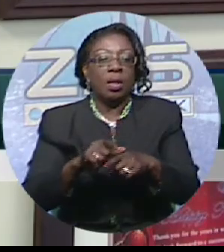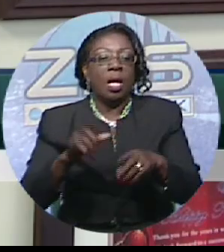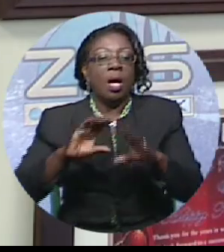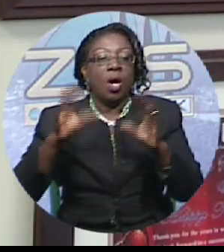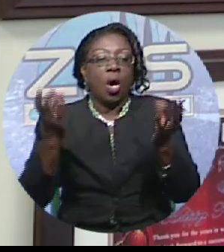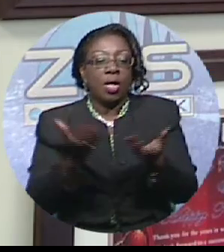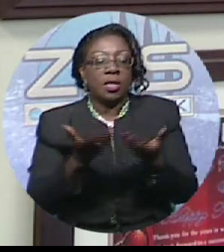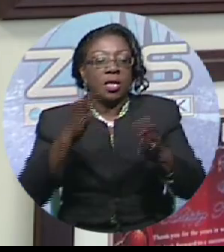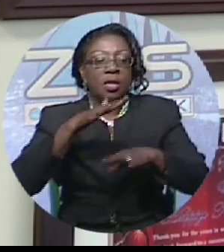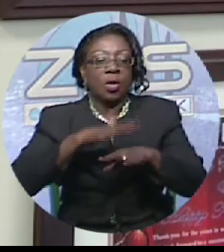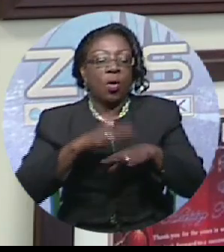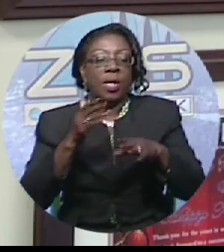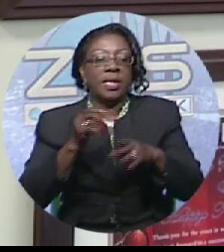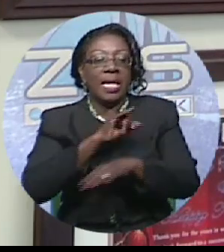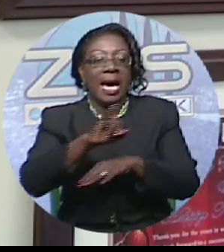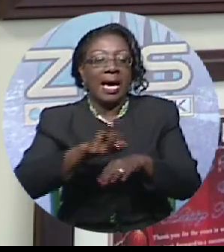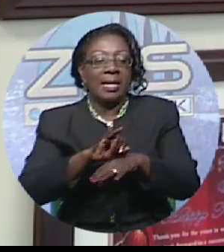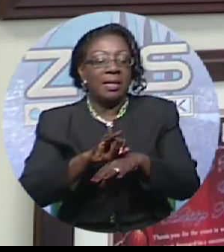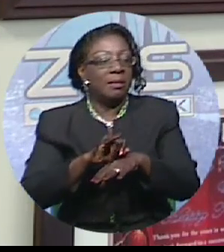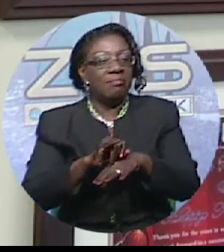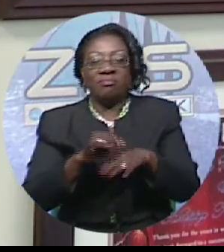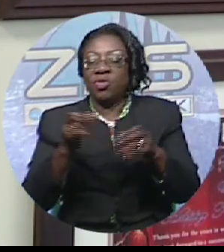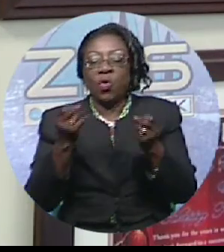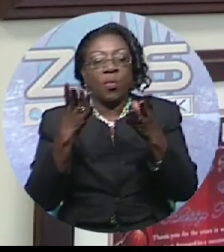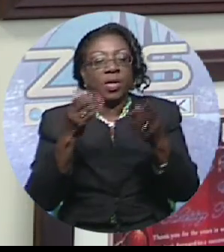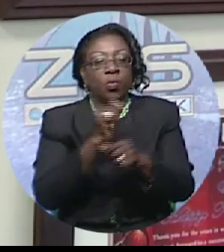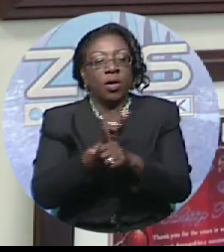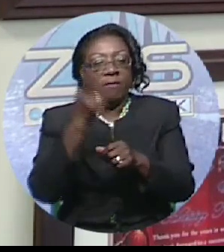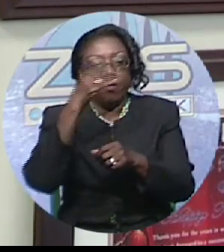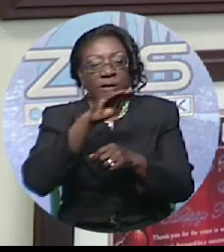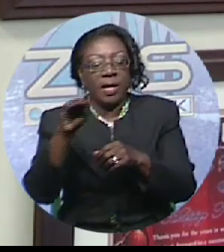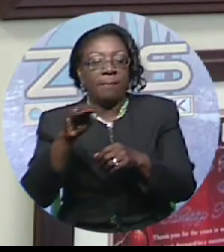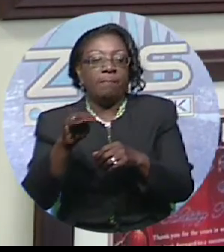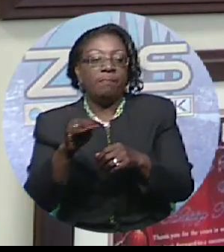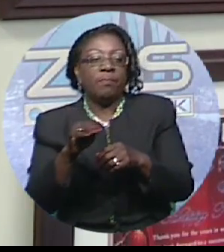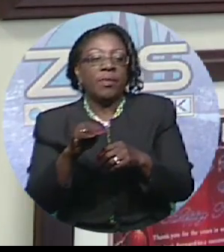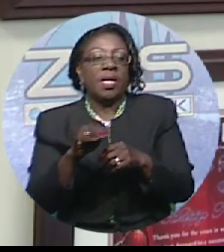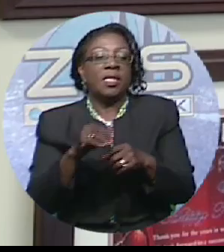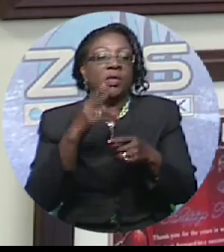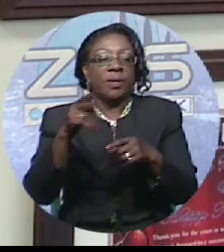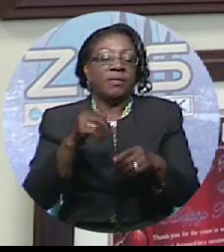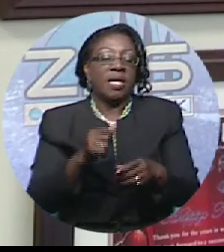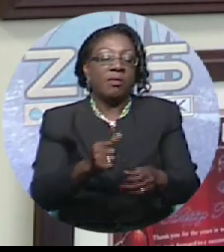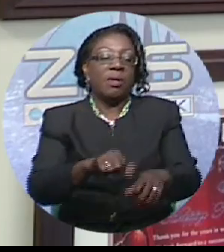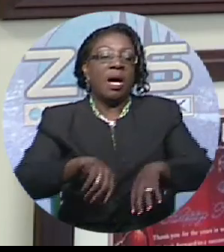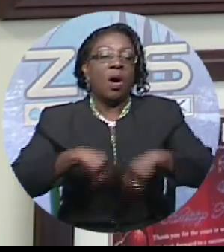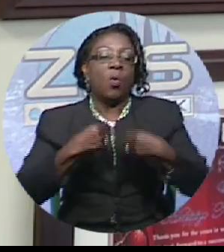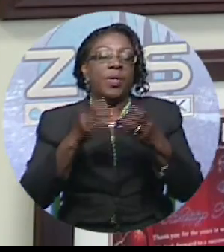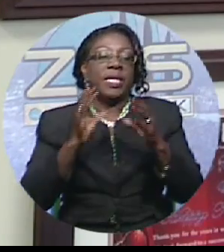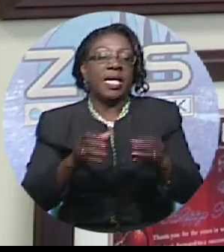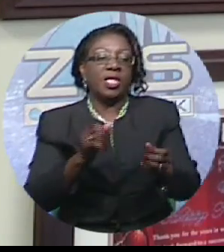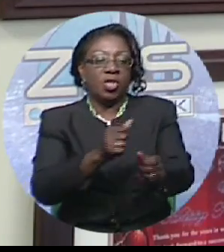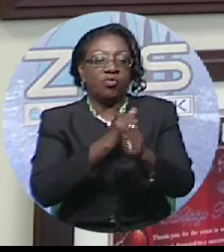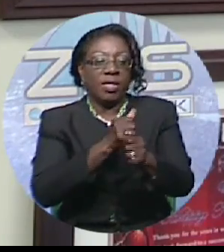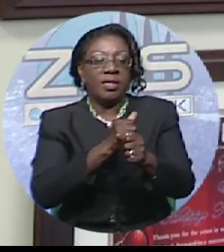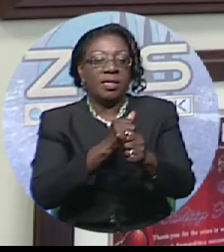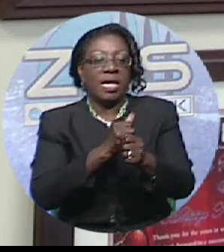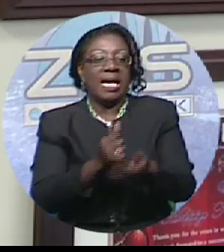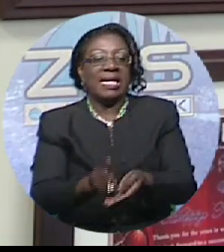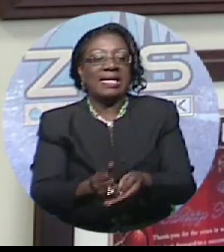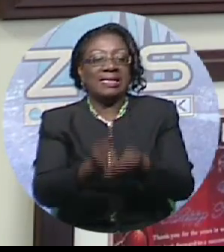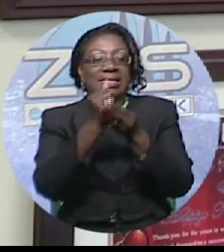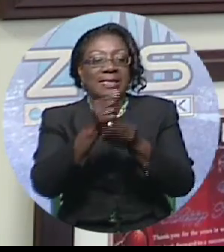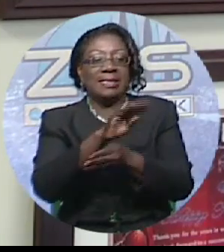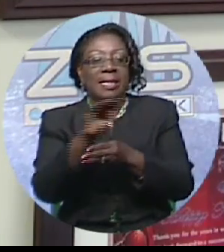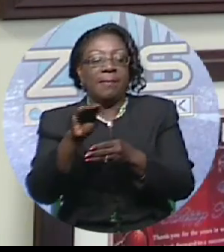the islands, everything, they were overwhelmed. So we need now to see how we can further strengthen those